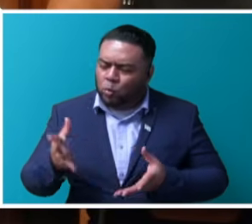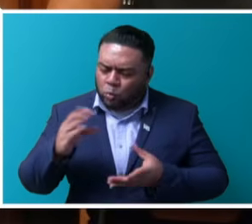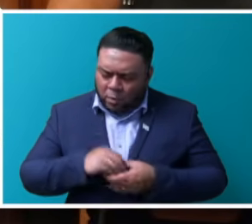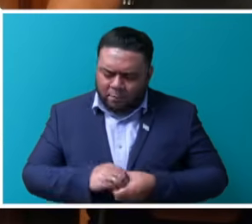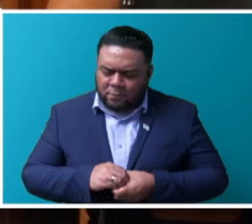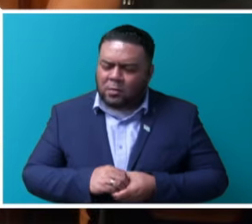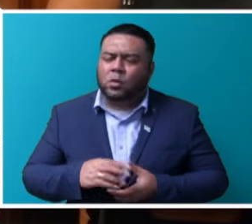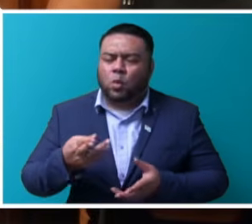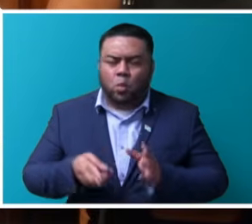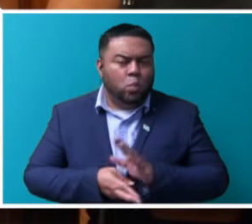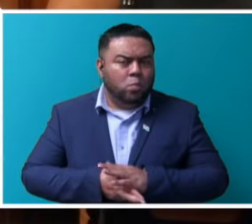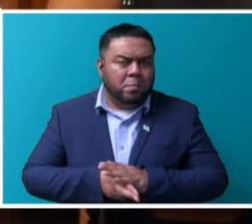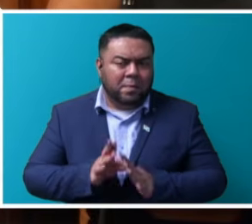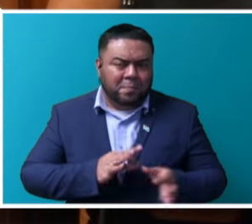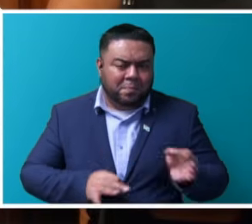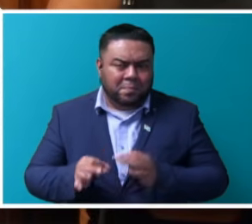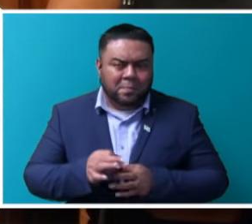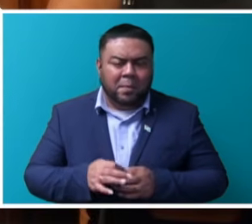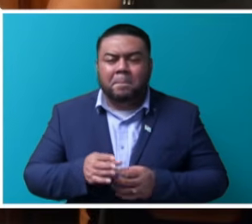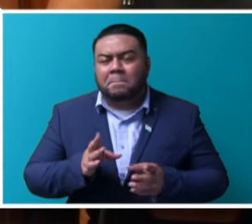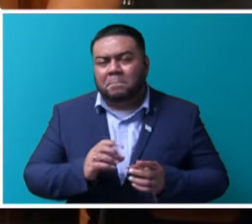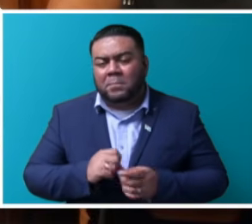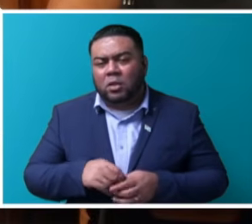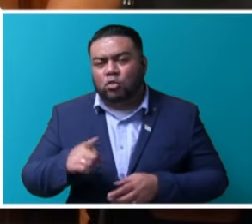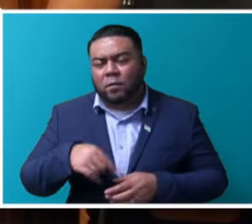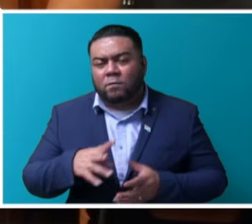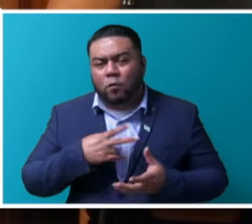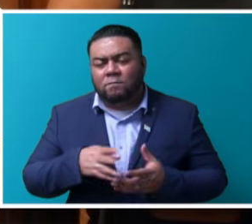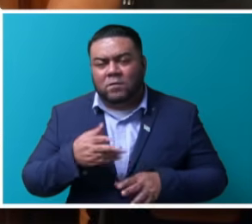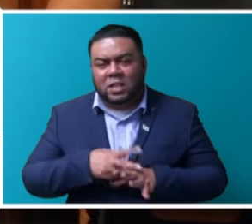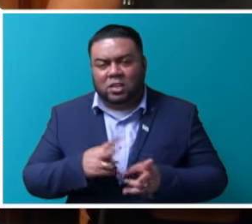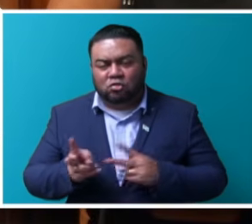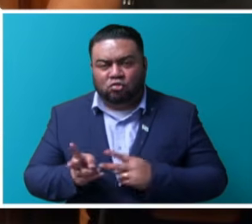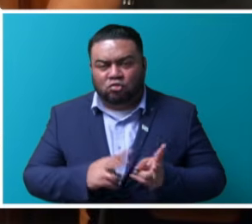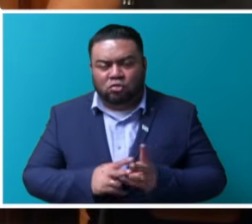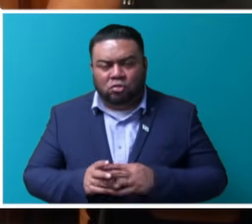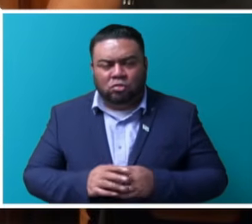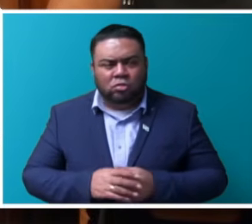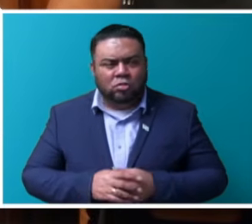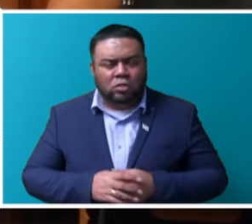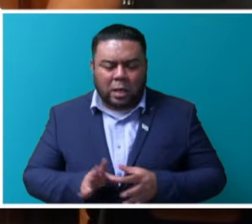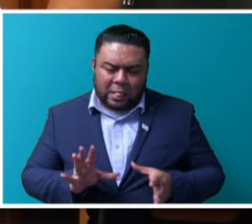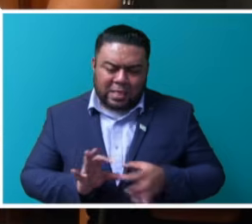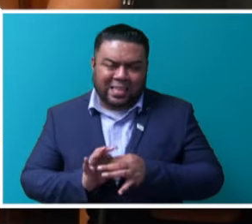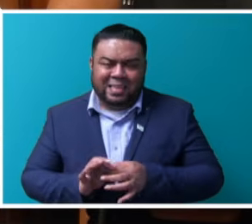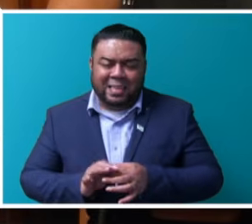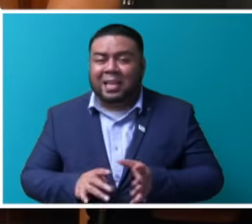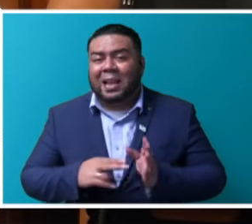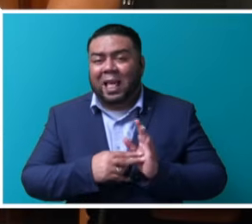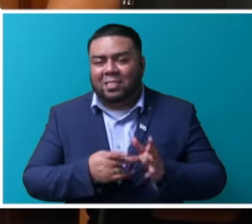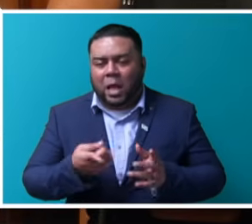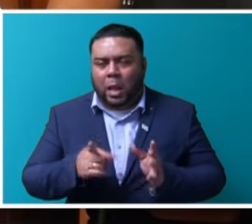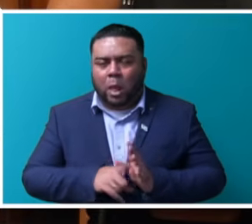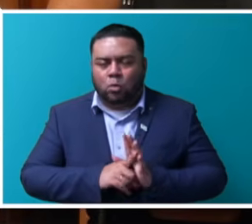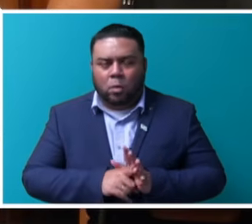Lemi Bridge at Subabo, Mendraukutu Bridge near the Lemi Cement Factory, Sambeto Bridge, and Baisese Bridge linking Nandi and Lotoka.